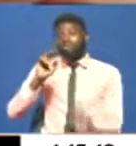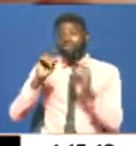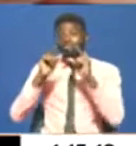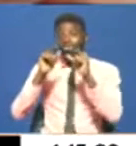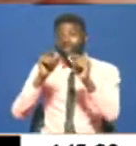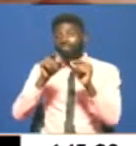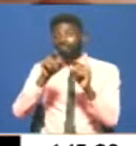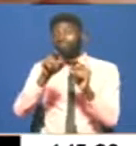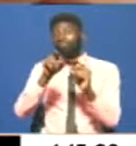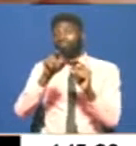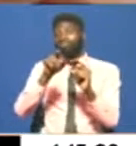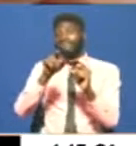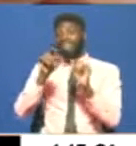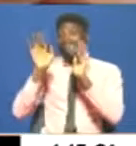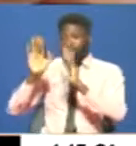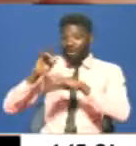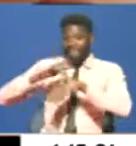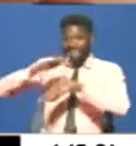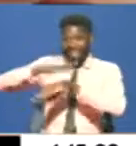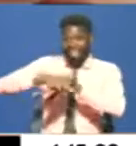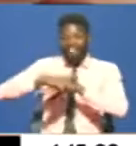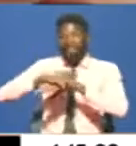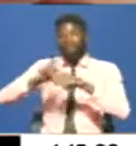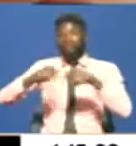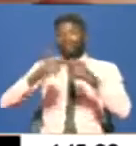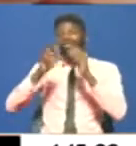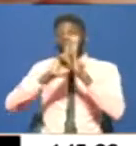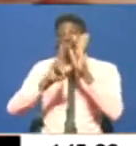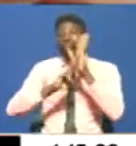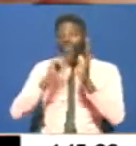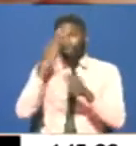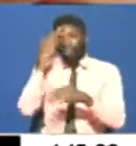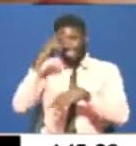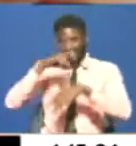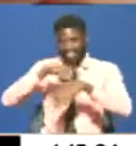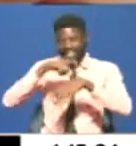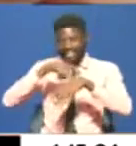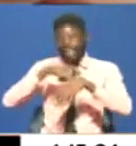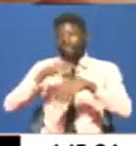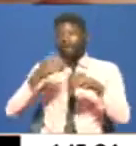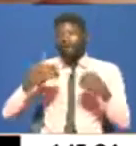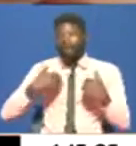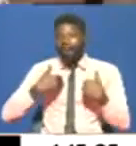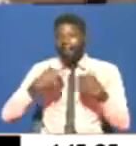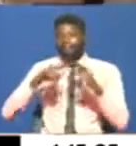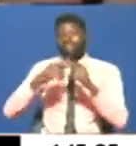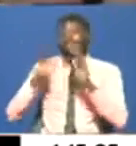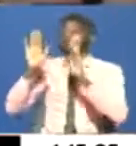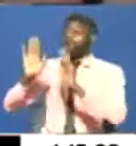specific timelines for an election cycle, and violators must be sanctioned according to the law. The